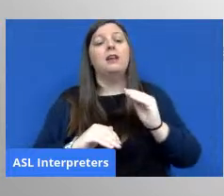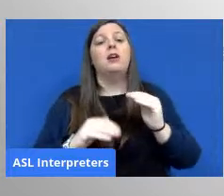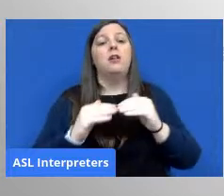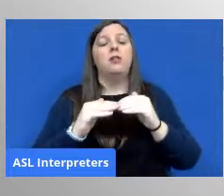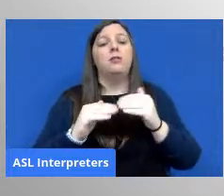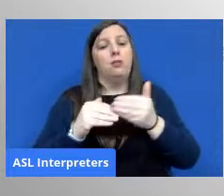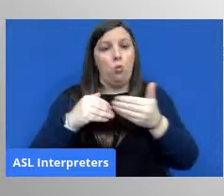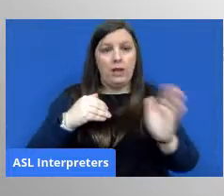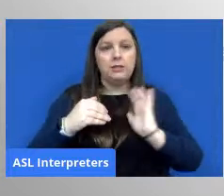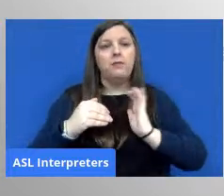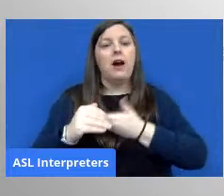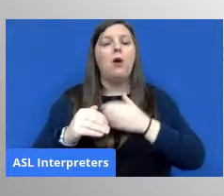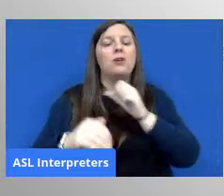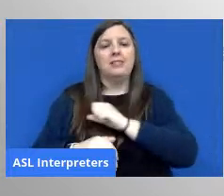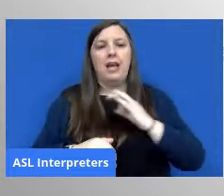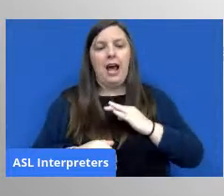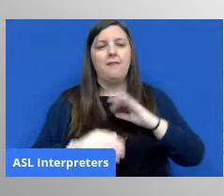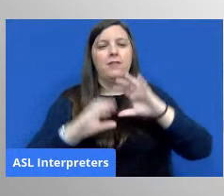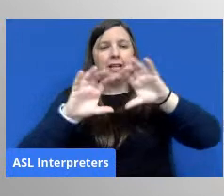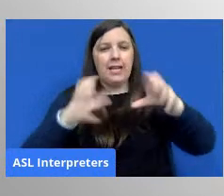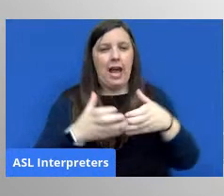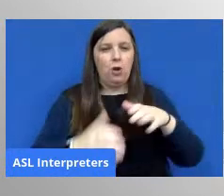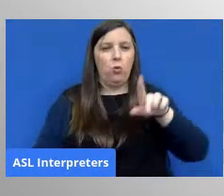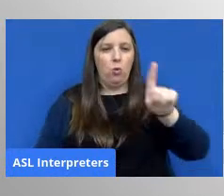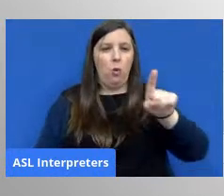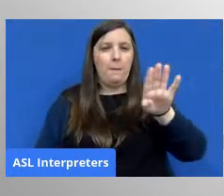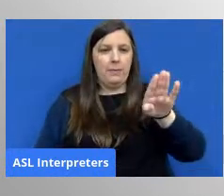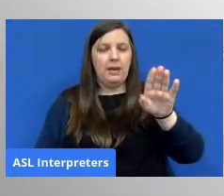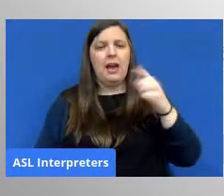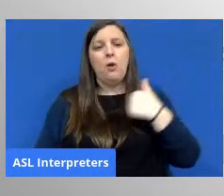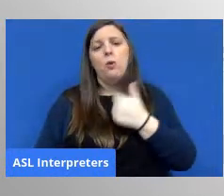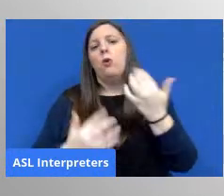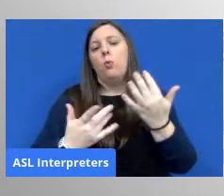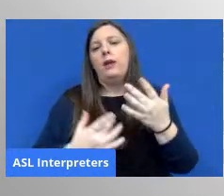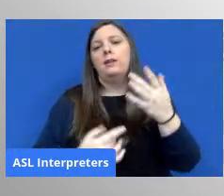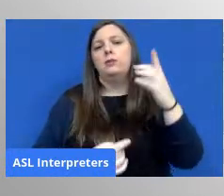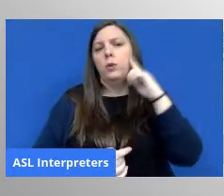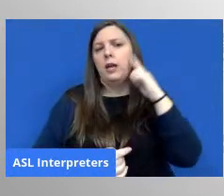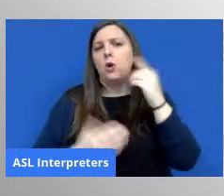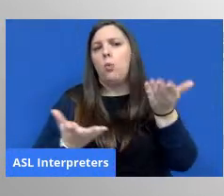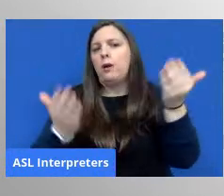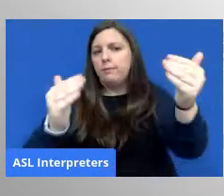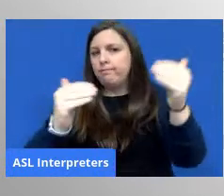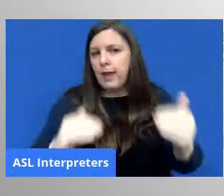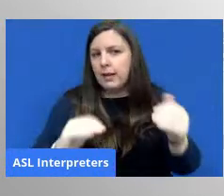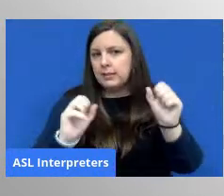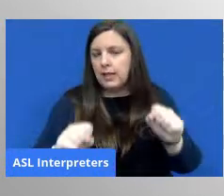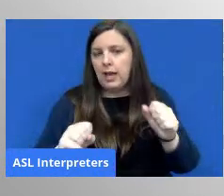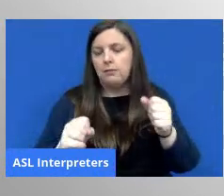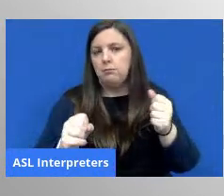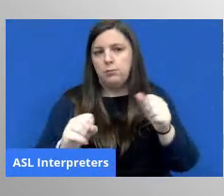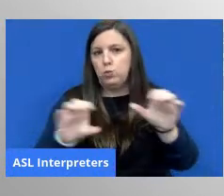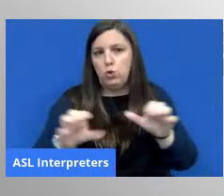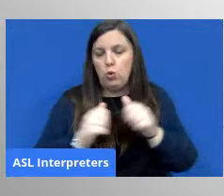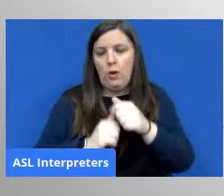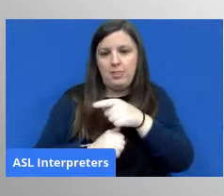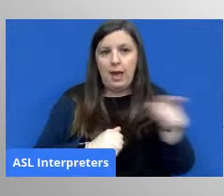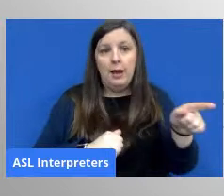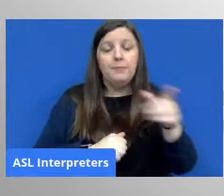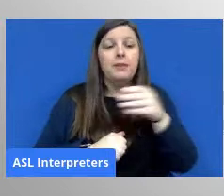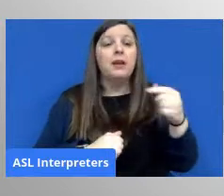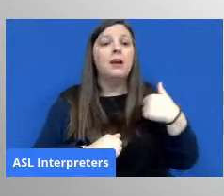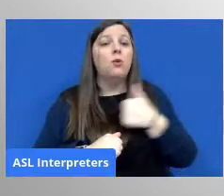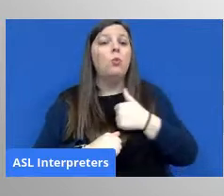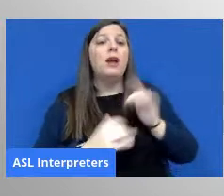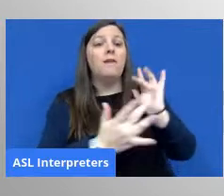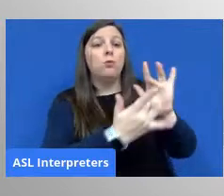waiting to hear about what we will be able to do next with them. And we have reached out to other community